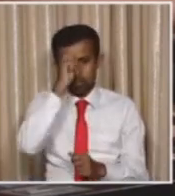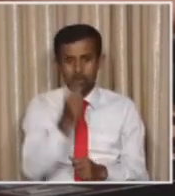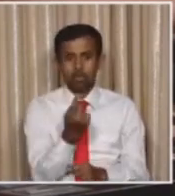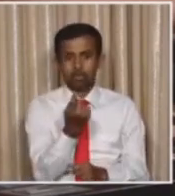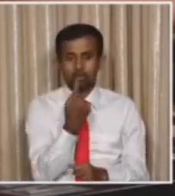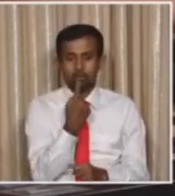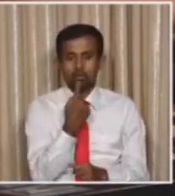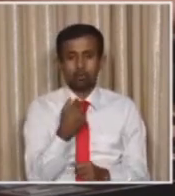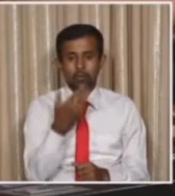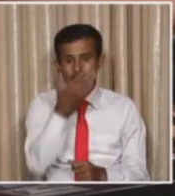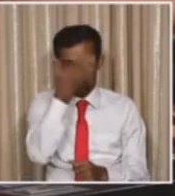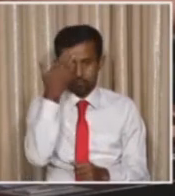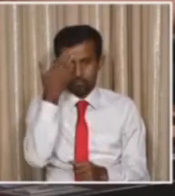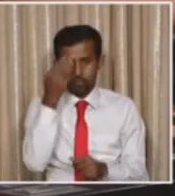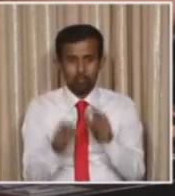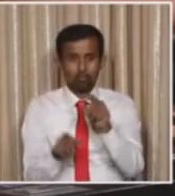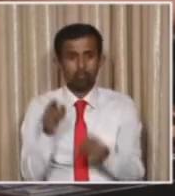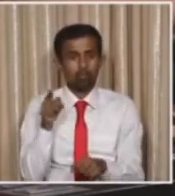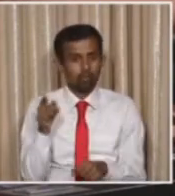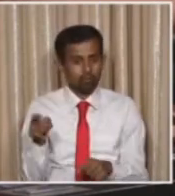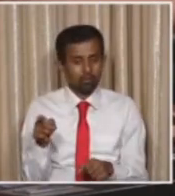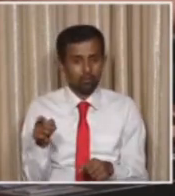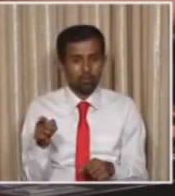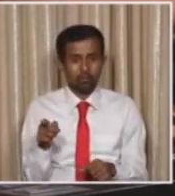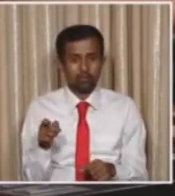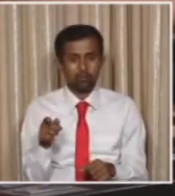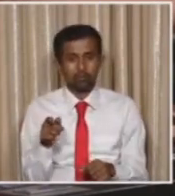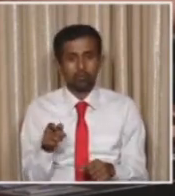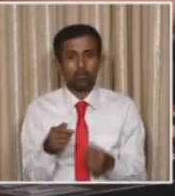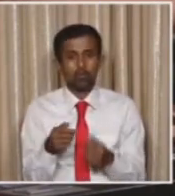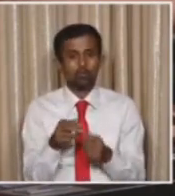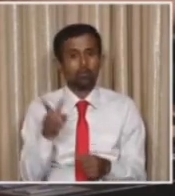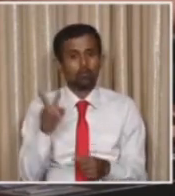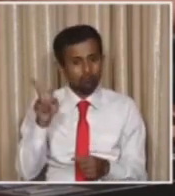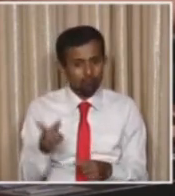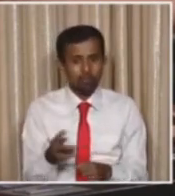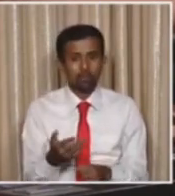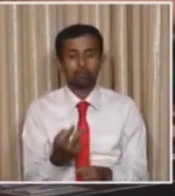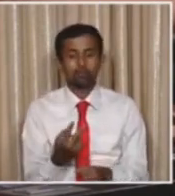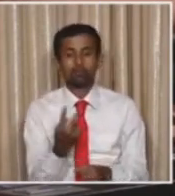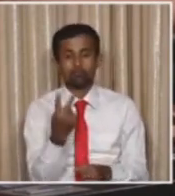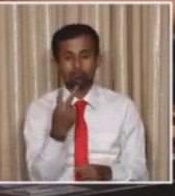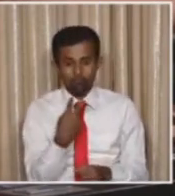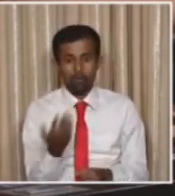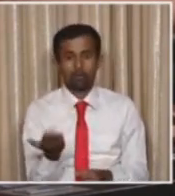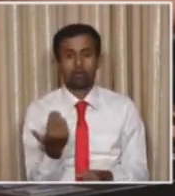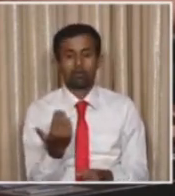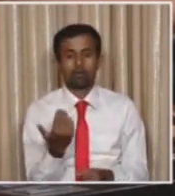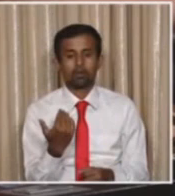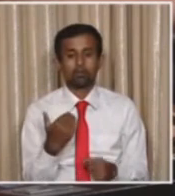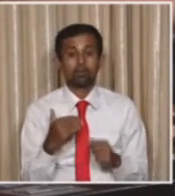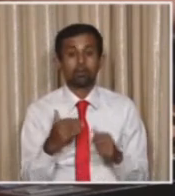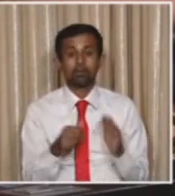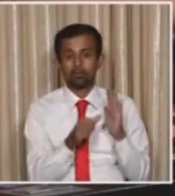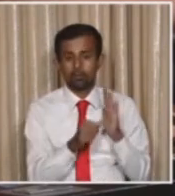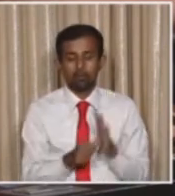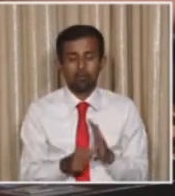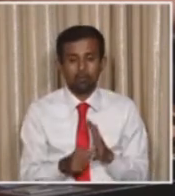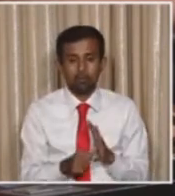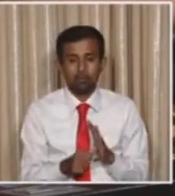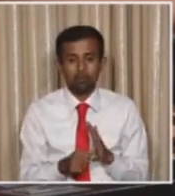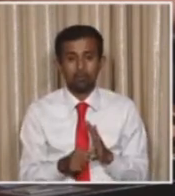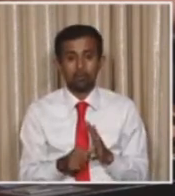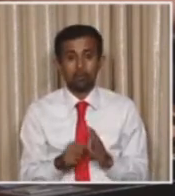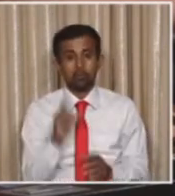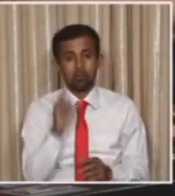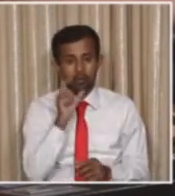with regards to wrongs that have been done to us. This is what is happening, Honorable Presiding Member. It is an utter